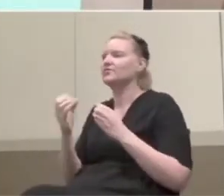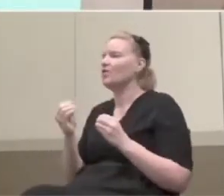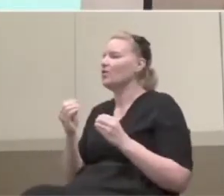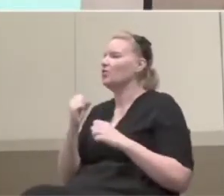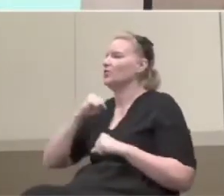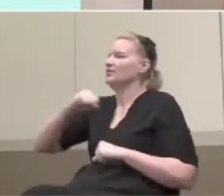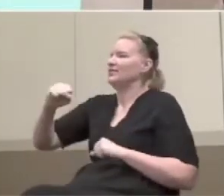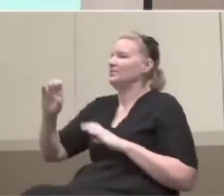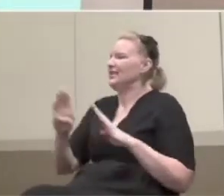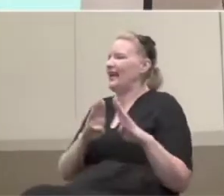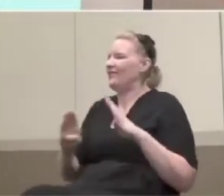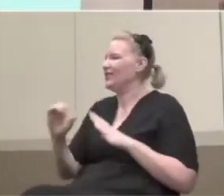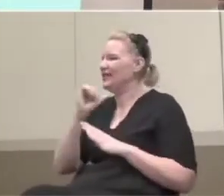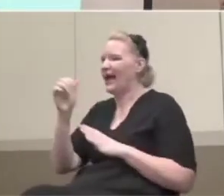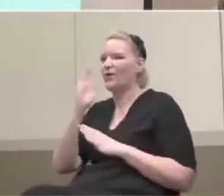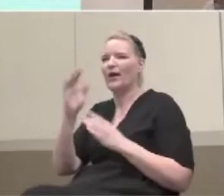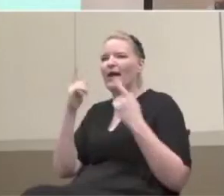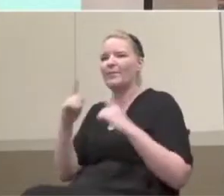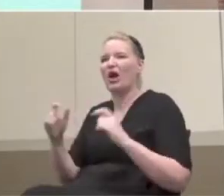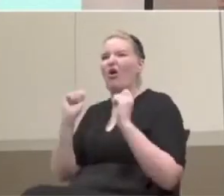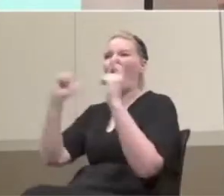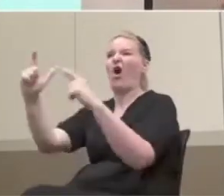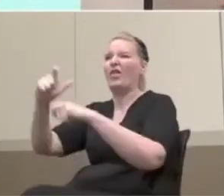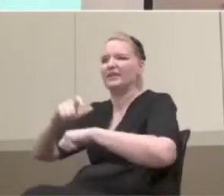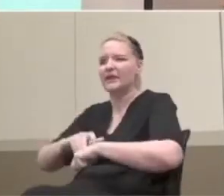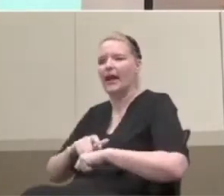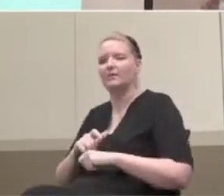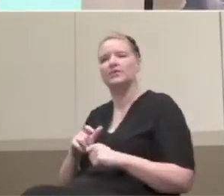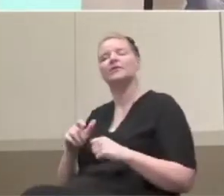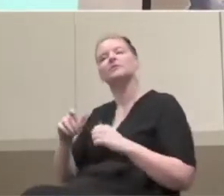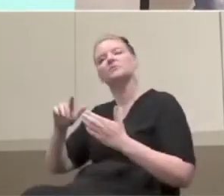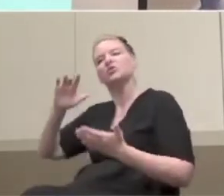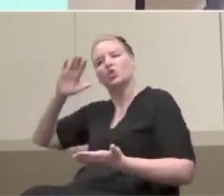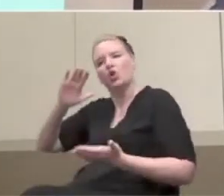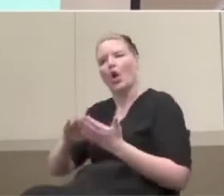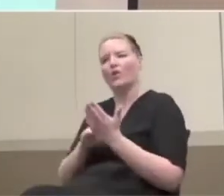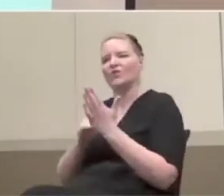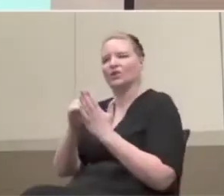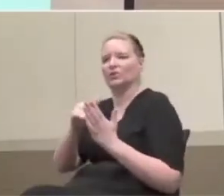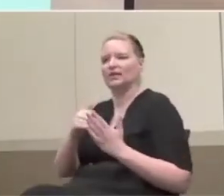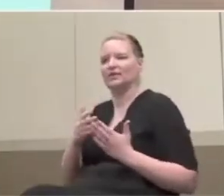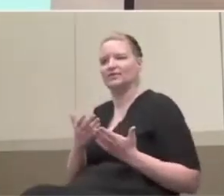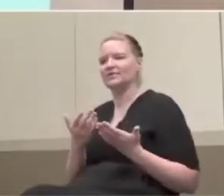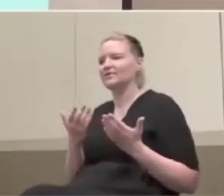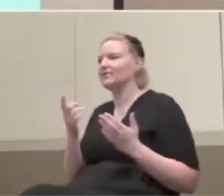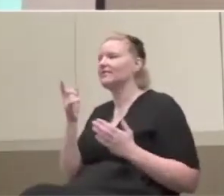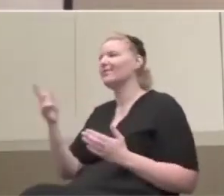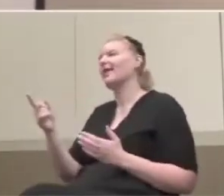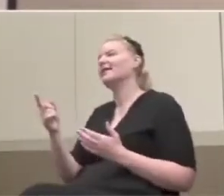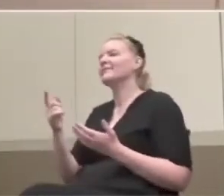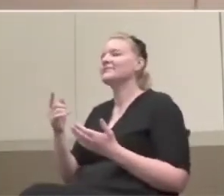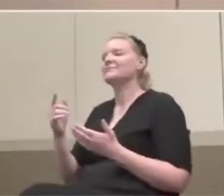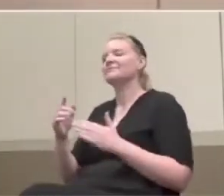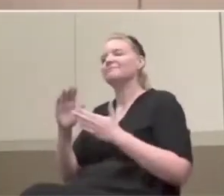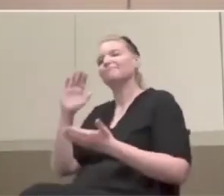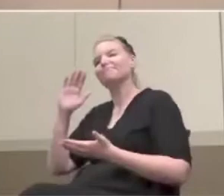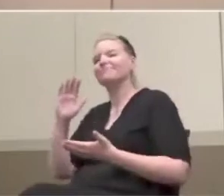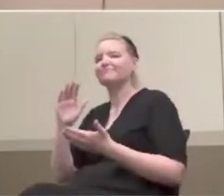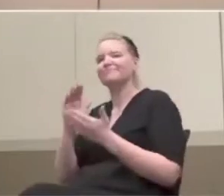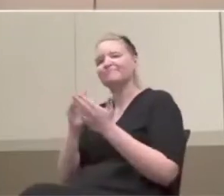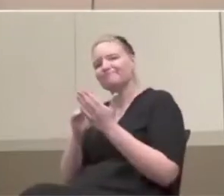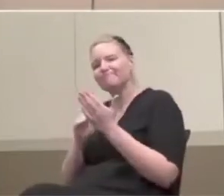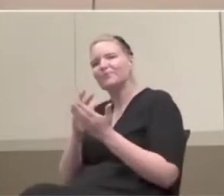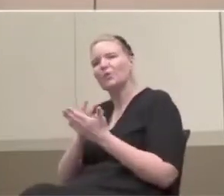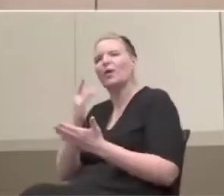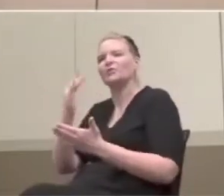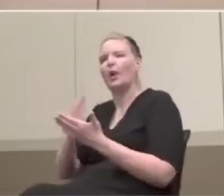not something that happens all the time. It's pretty low frequency. They kind of just do the bare minimum, but when they act out,